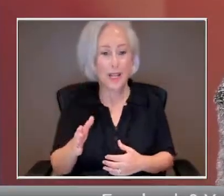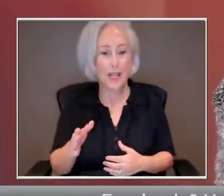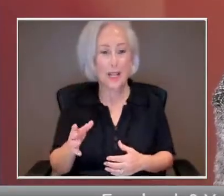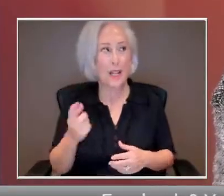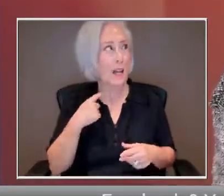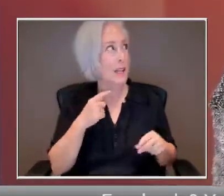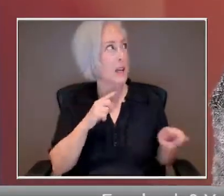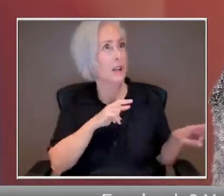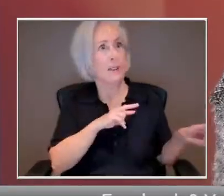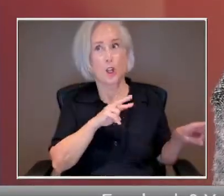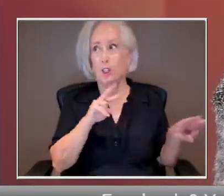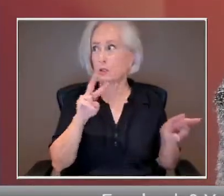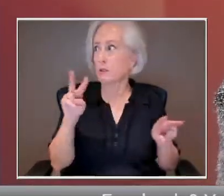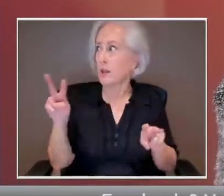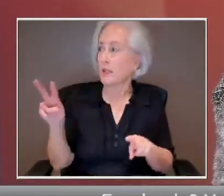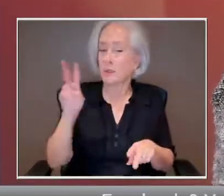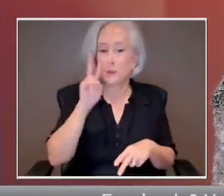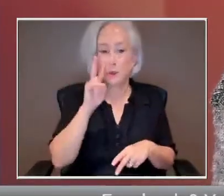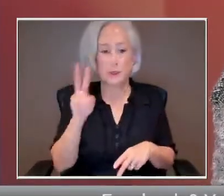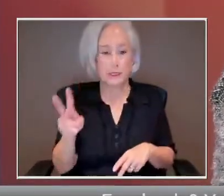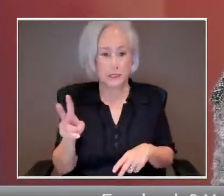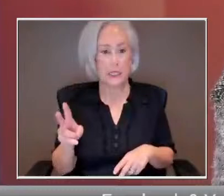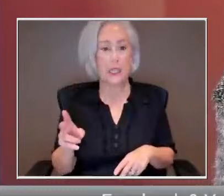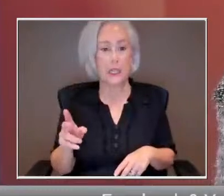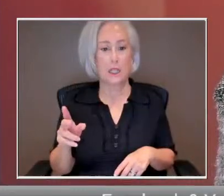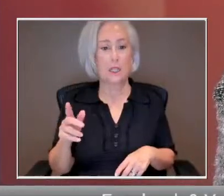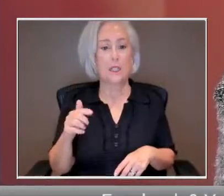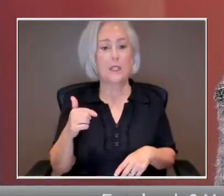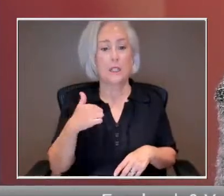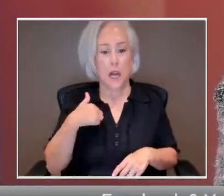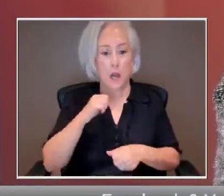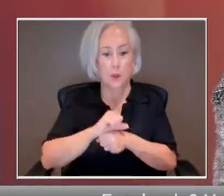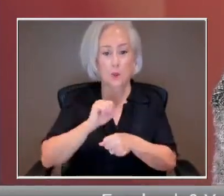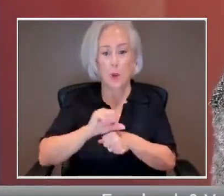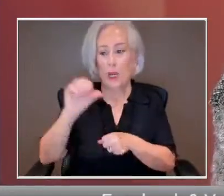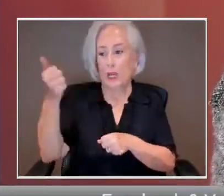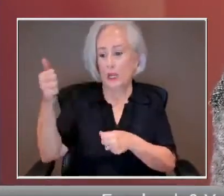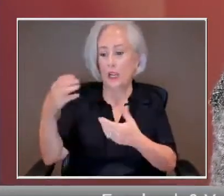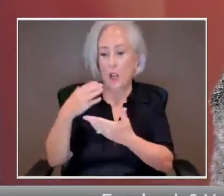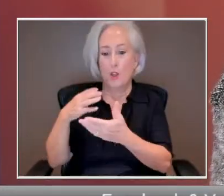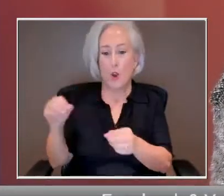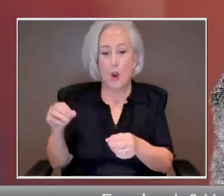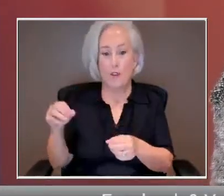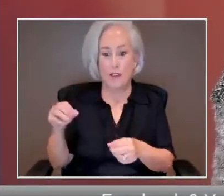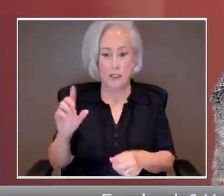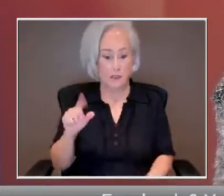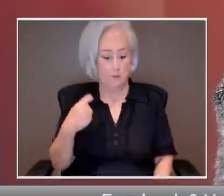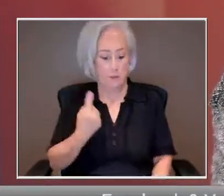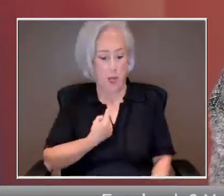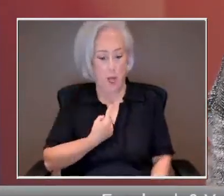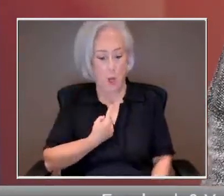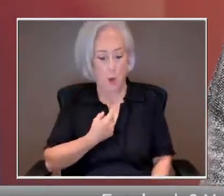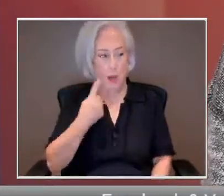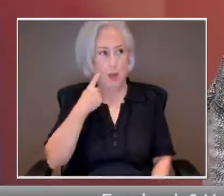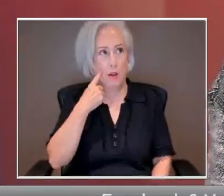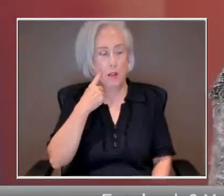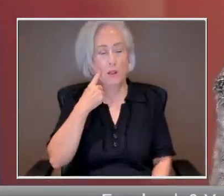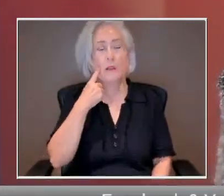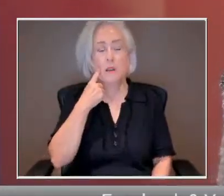I was at our satellite office, and I don't think, there was anyone else there, so I decided, yes, I had to get to an ER.